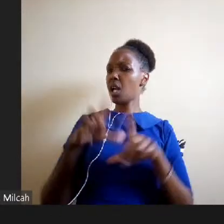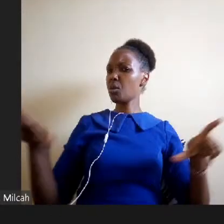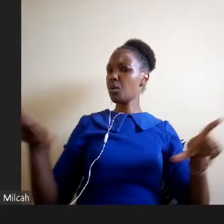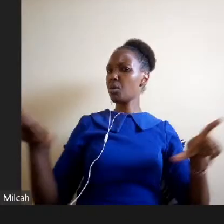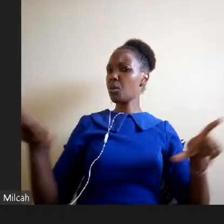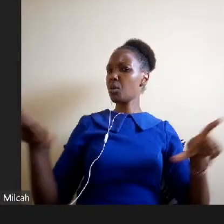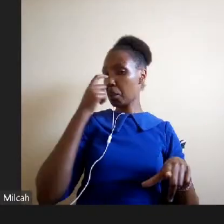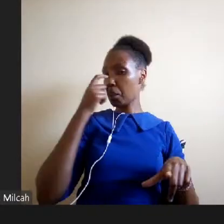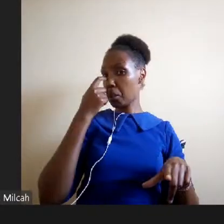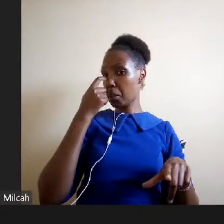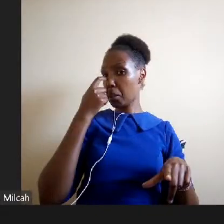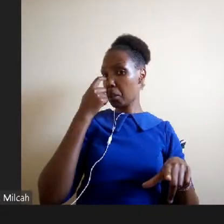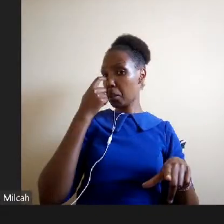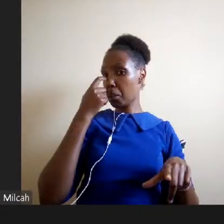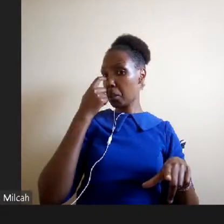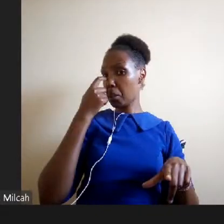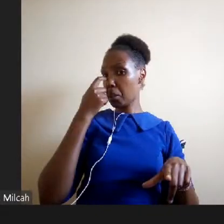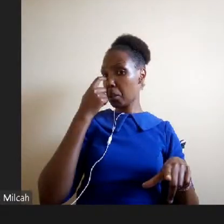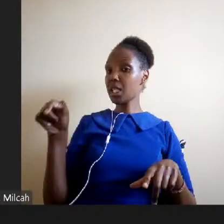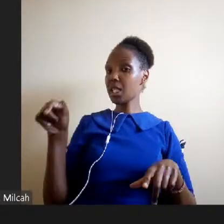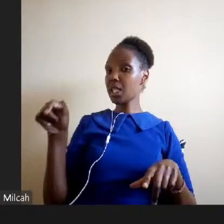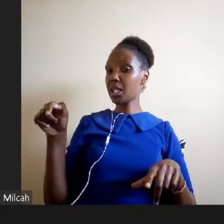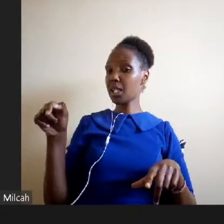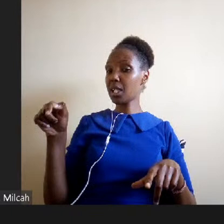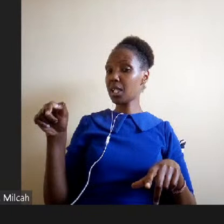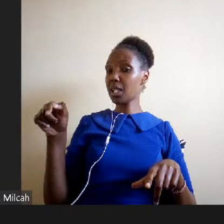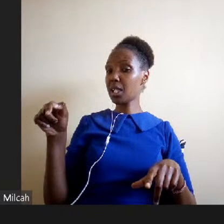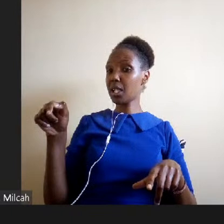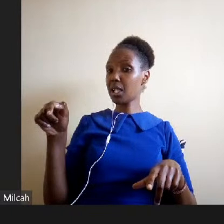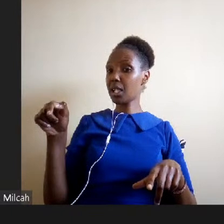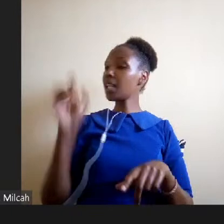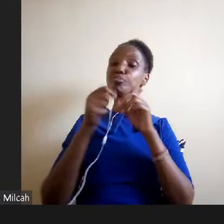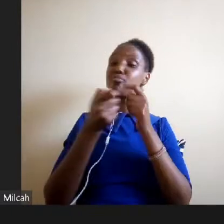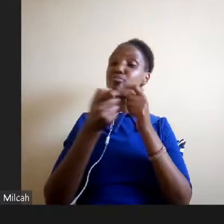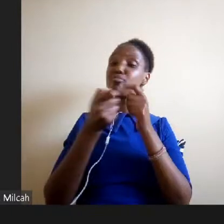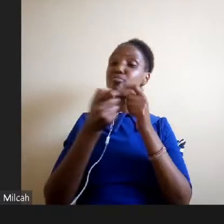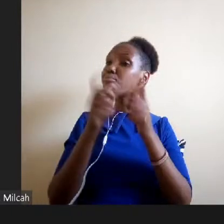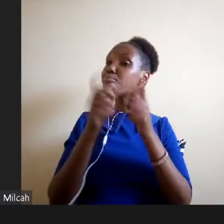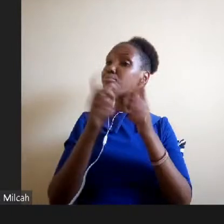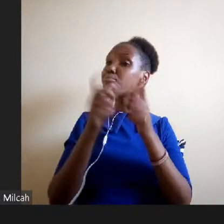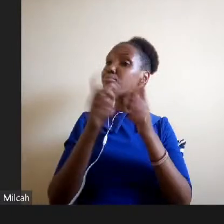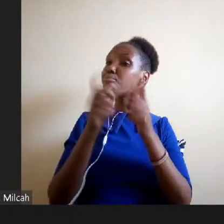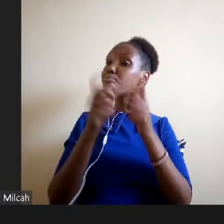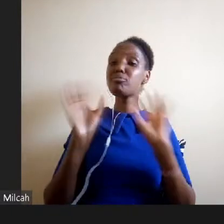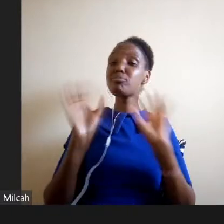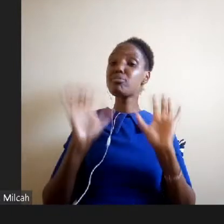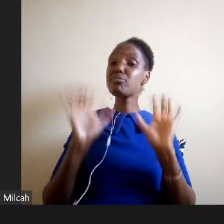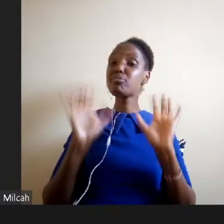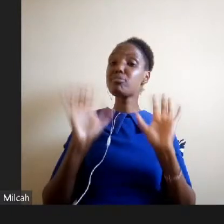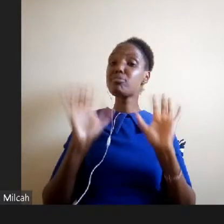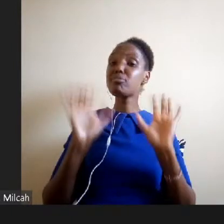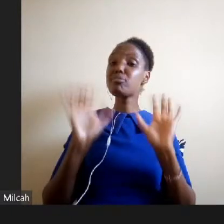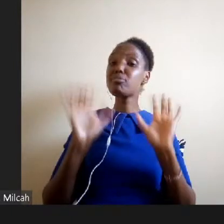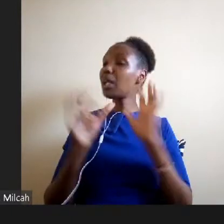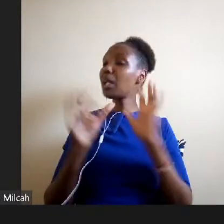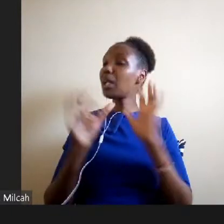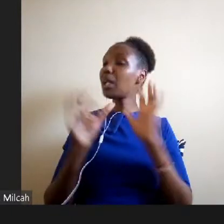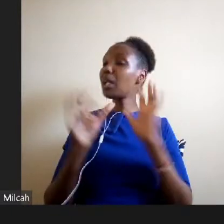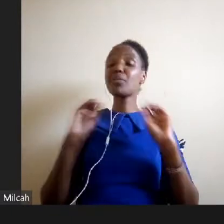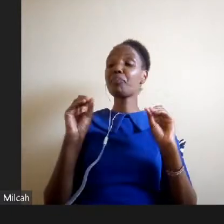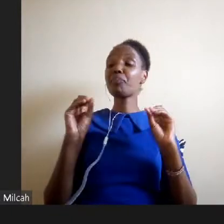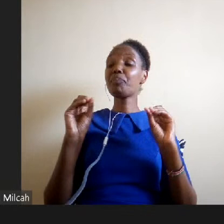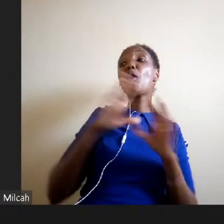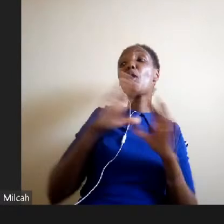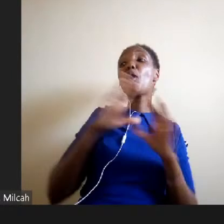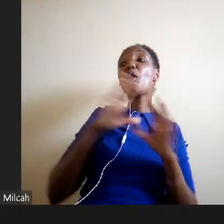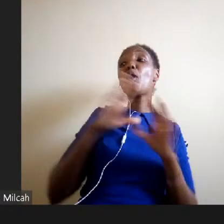as children on the playground. Please do not post it on your mommy's WhatsApp group because you will get us into trouble." And I realized they also want to be in